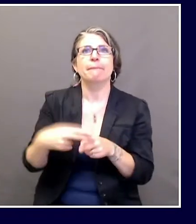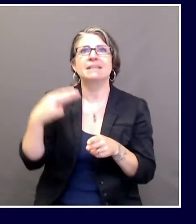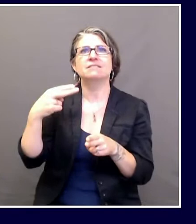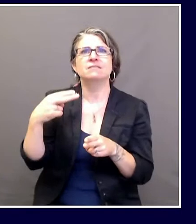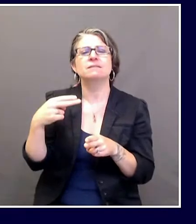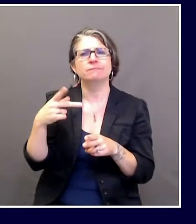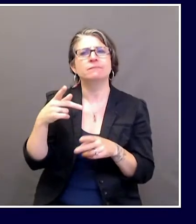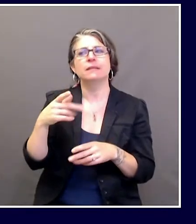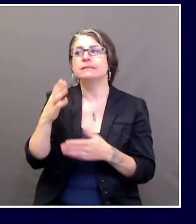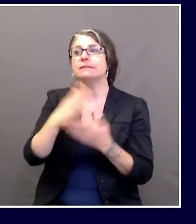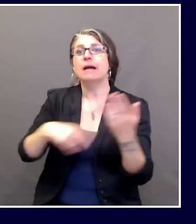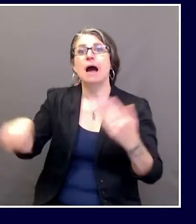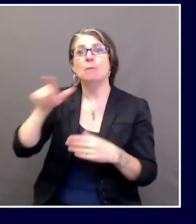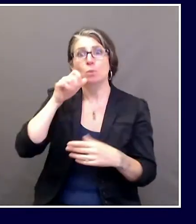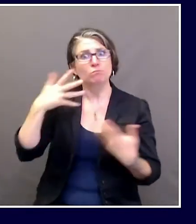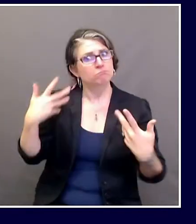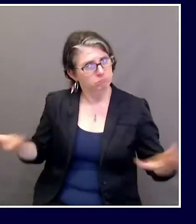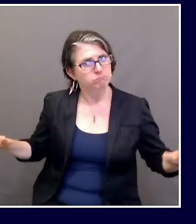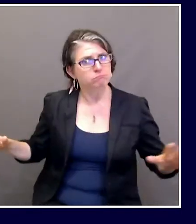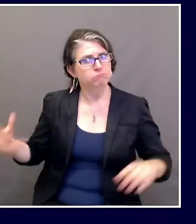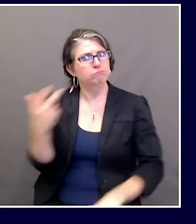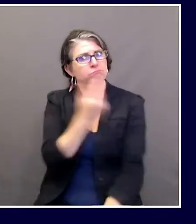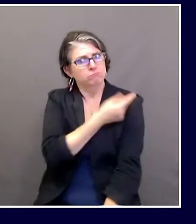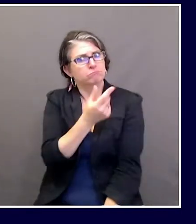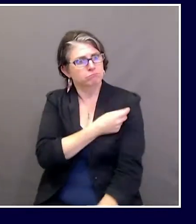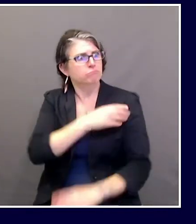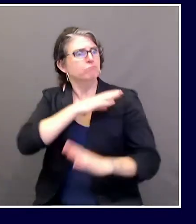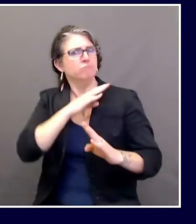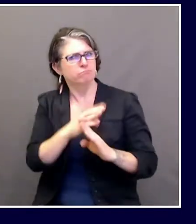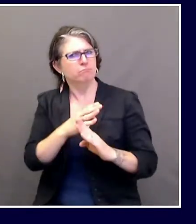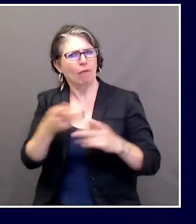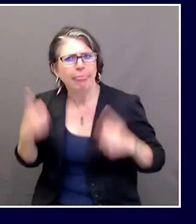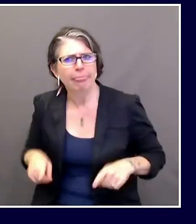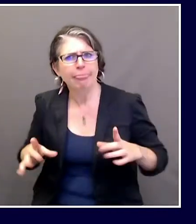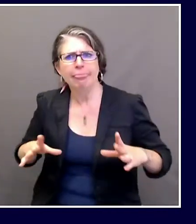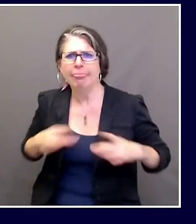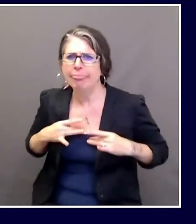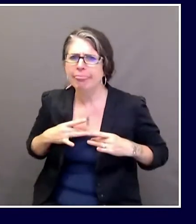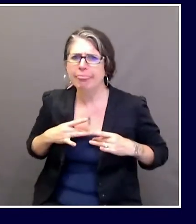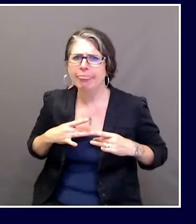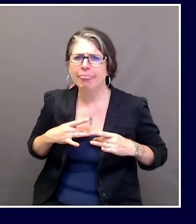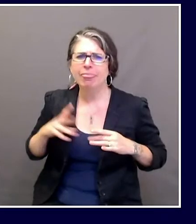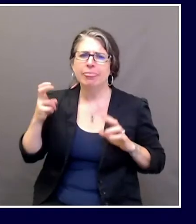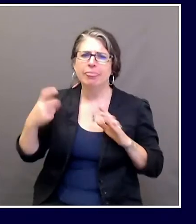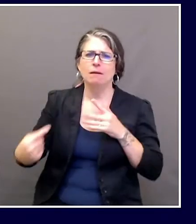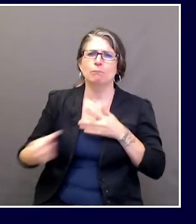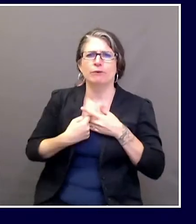among the people that have been a breakthrough case. Sure, Brian.